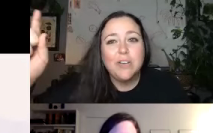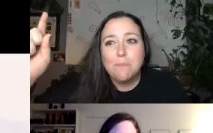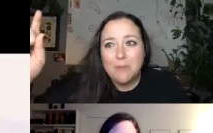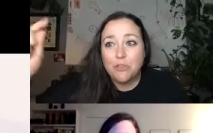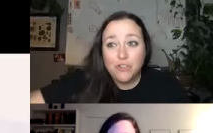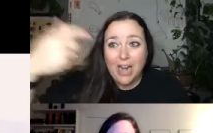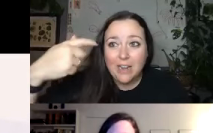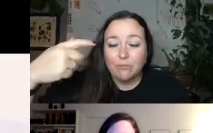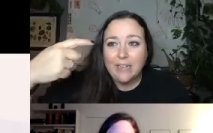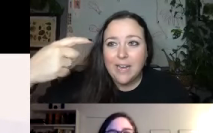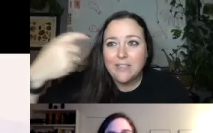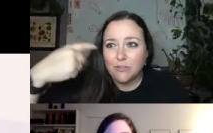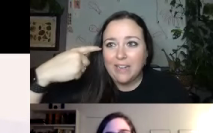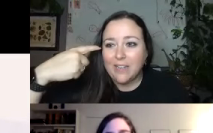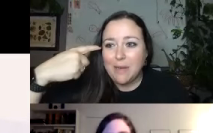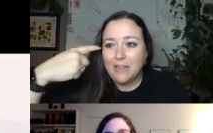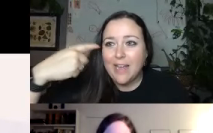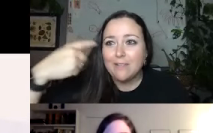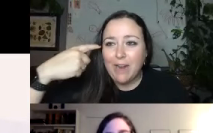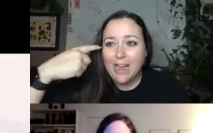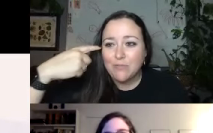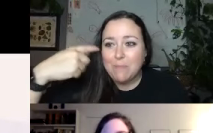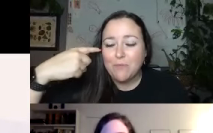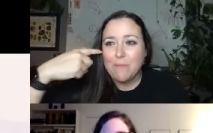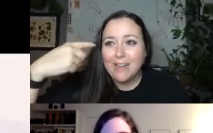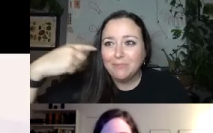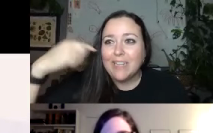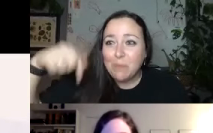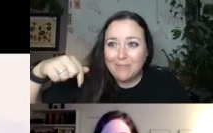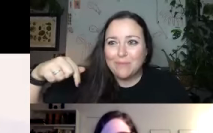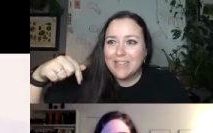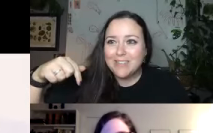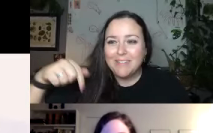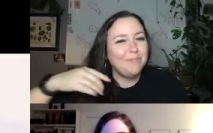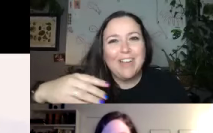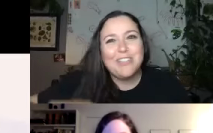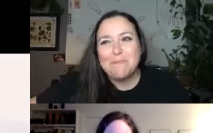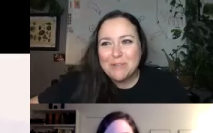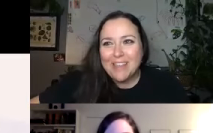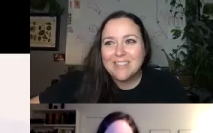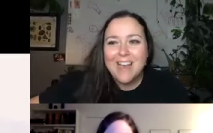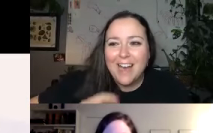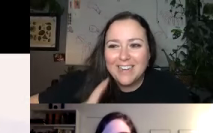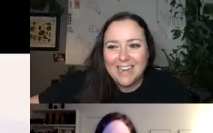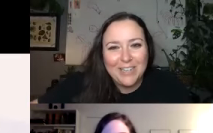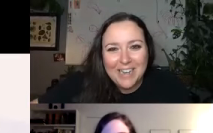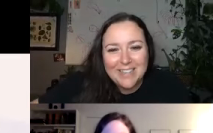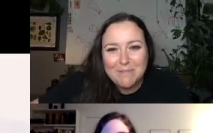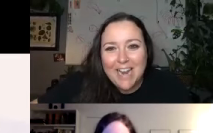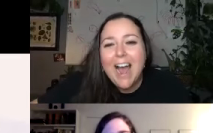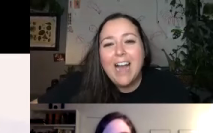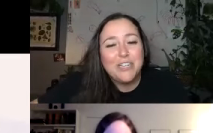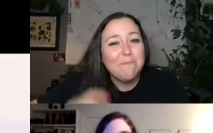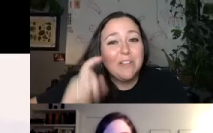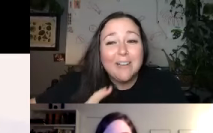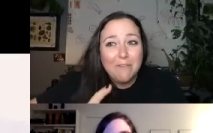I shouldn't be shining ring lights directly in my eyes right before bed. Like I shouldn't be doing this to get a good night's sleep